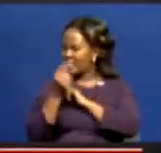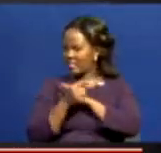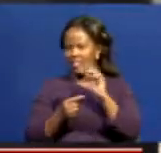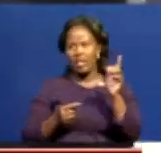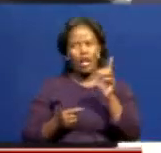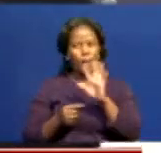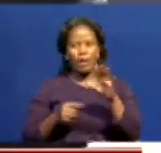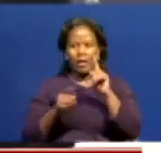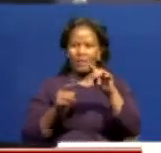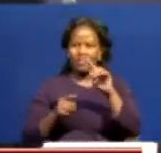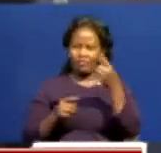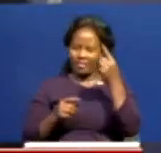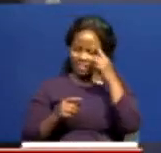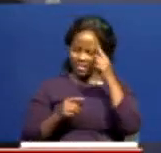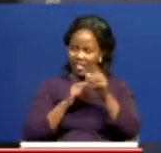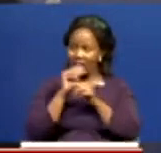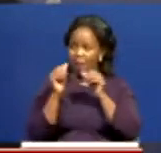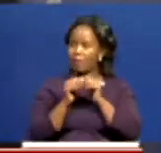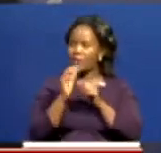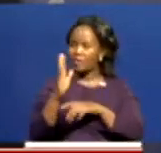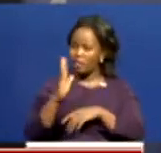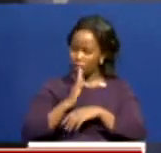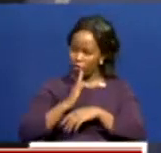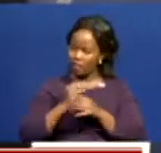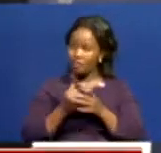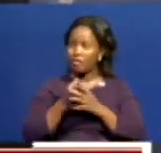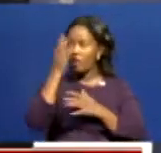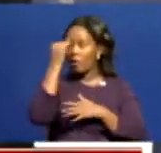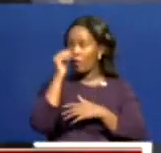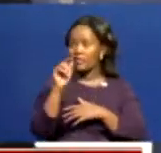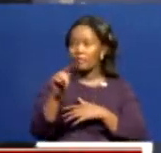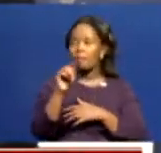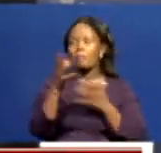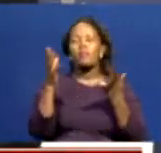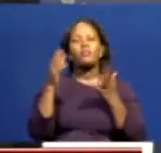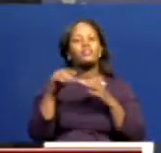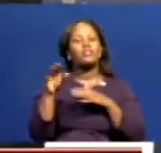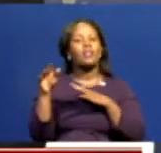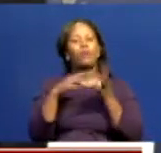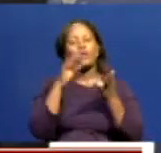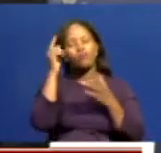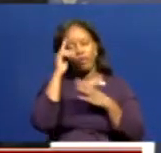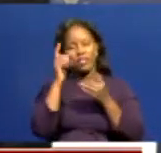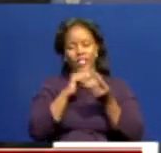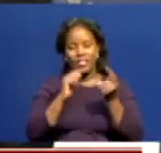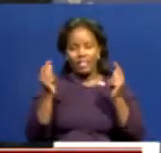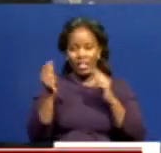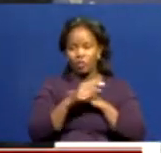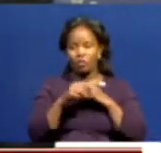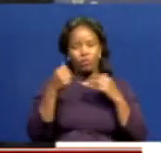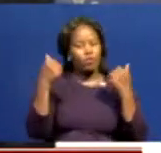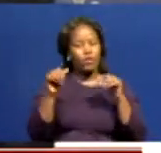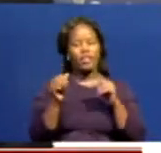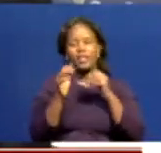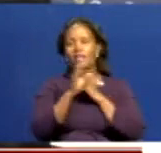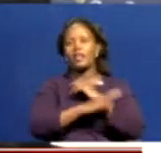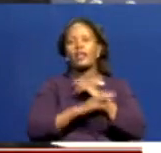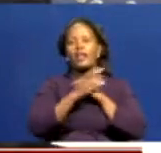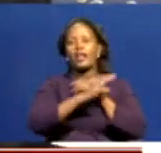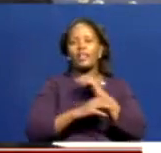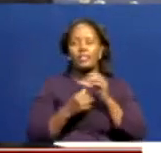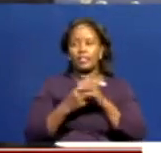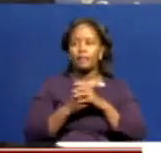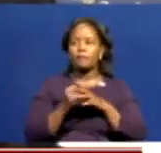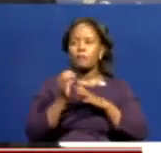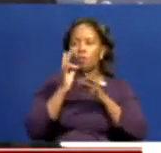example. Remember, the currency is the primary medium of transaction for trade and exchange in any country. If you were to have